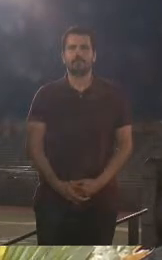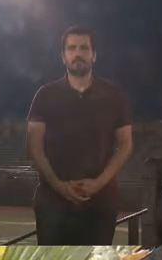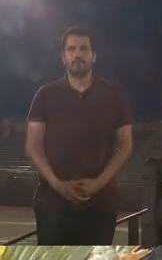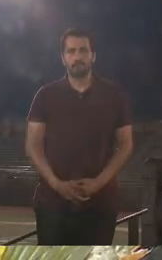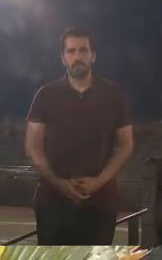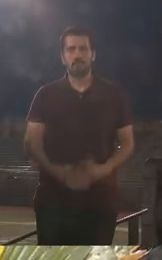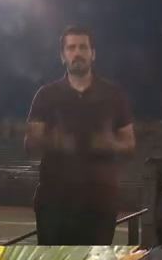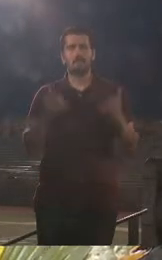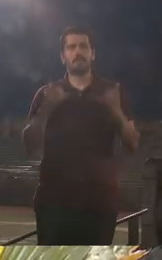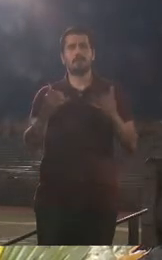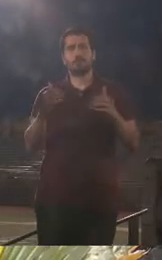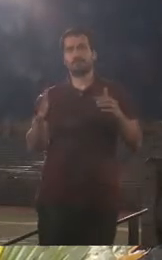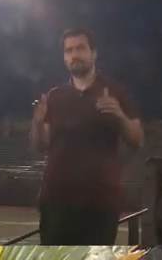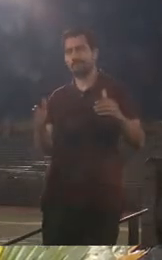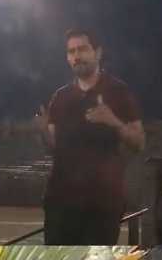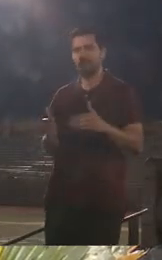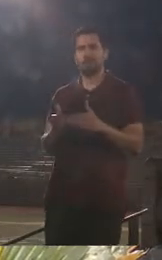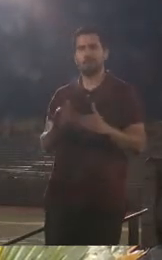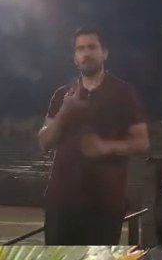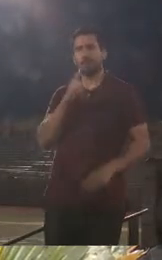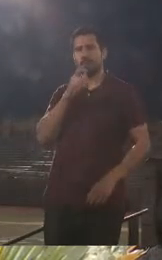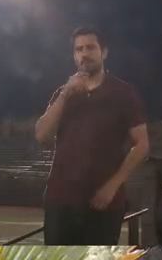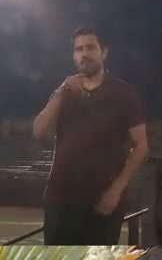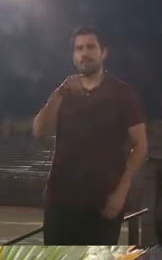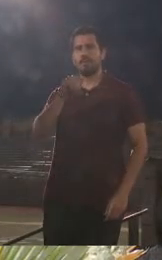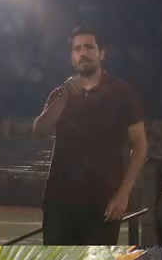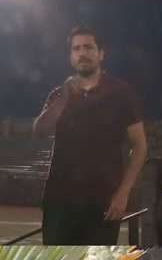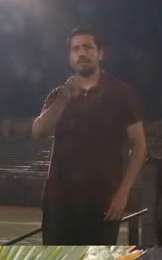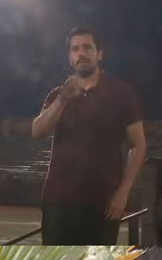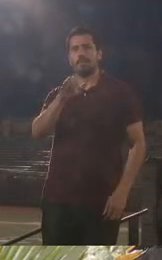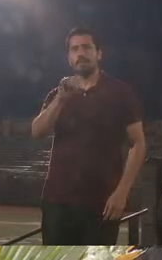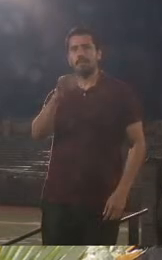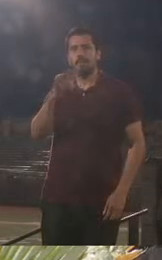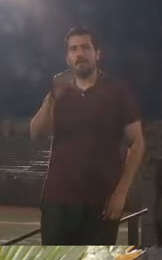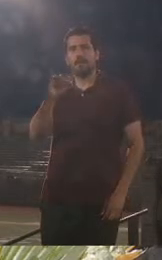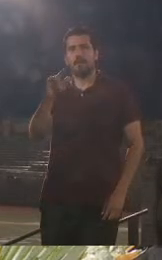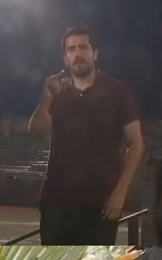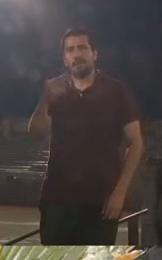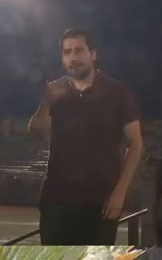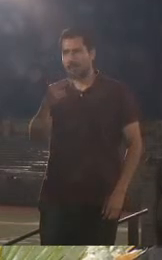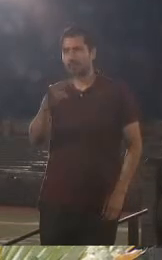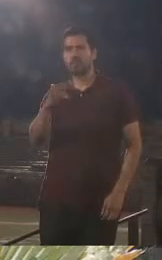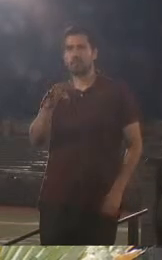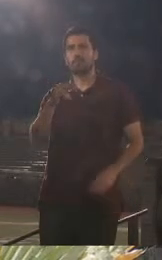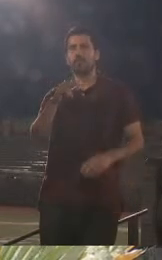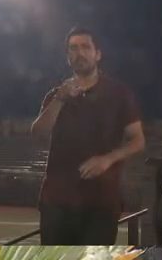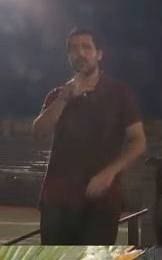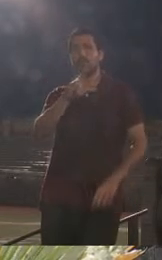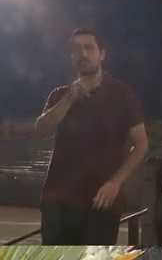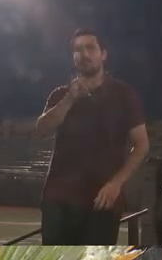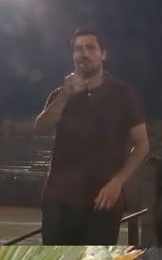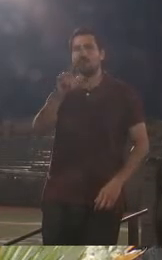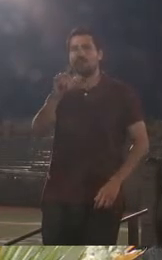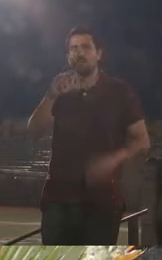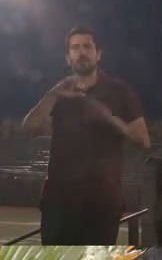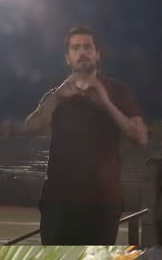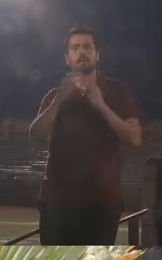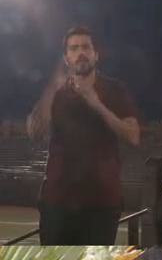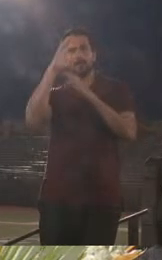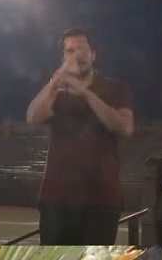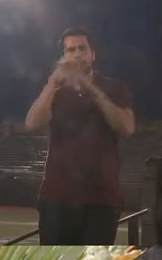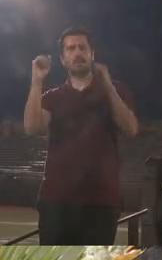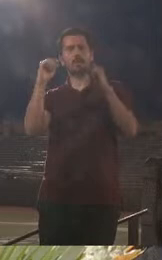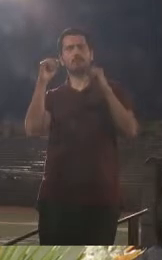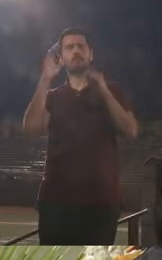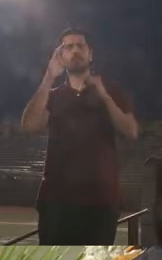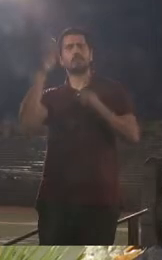I now introduce to you Pamela High, our 2023 class president, who will share tonight's